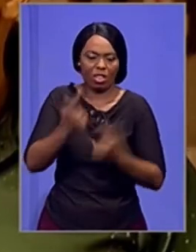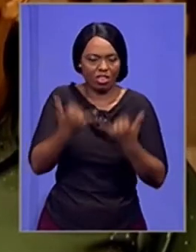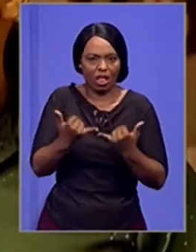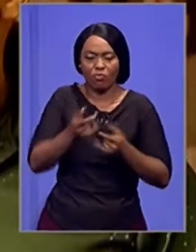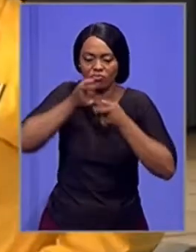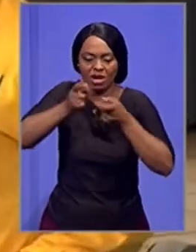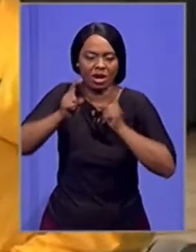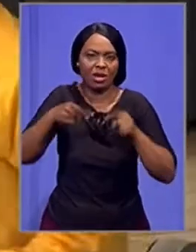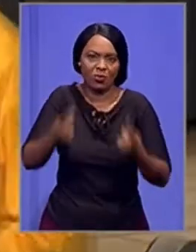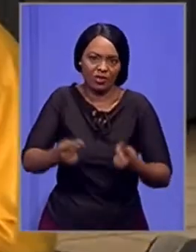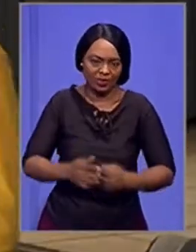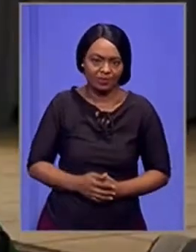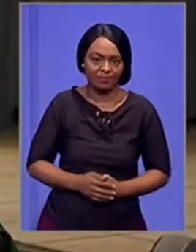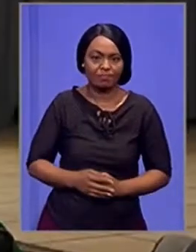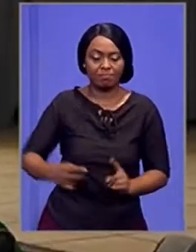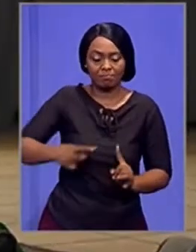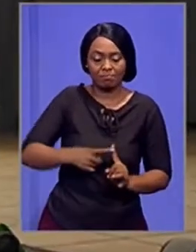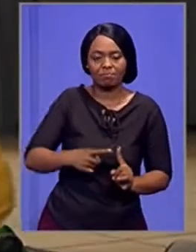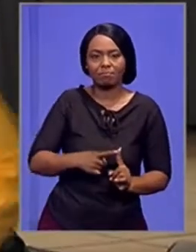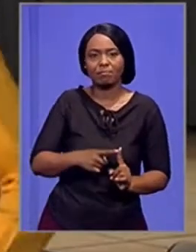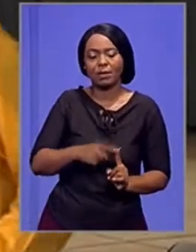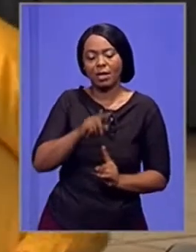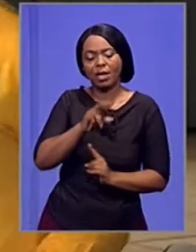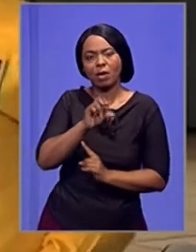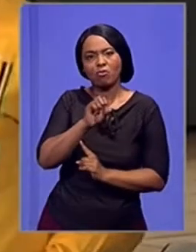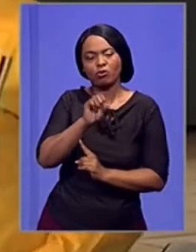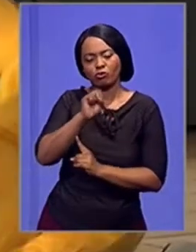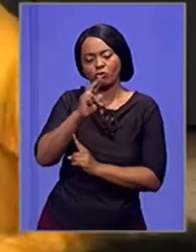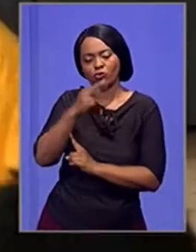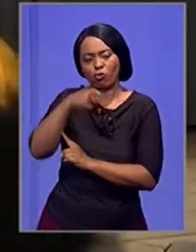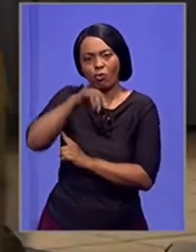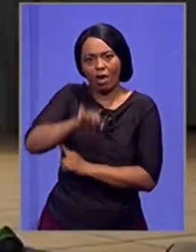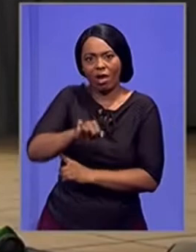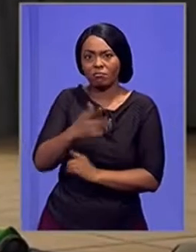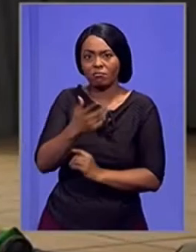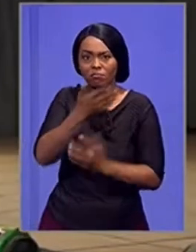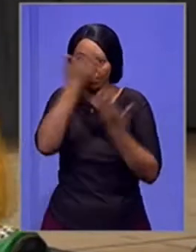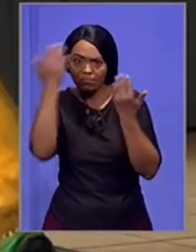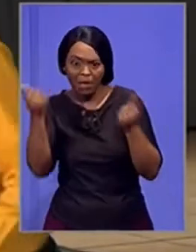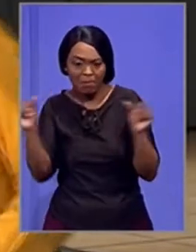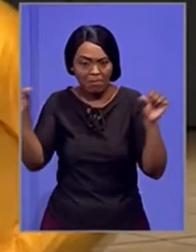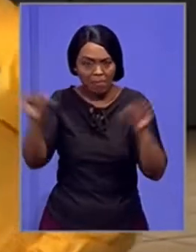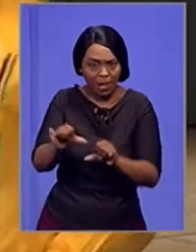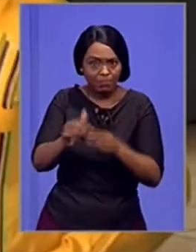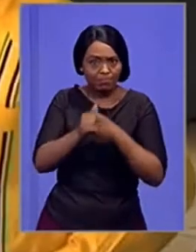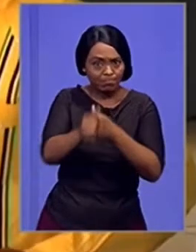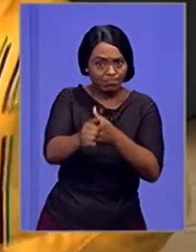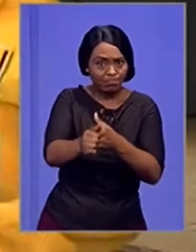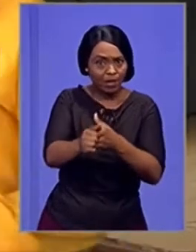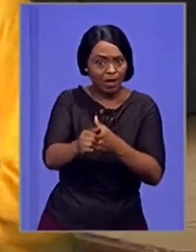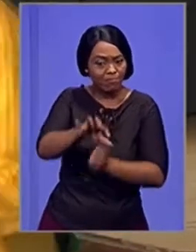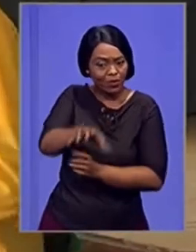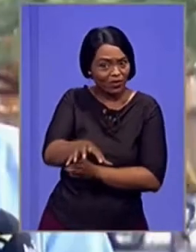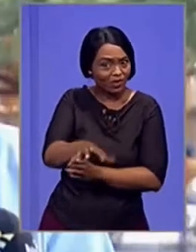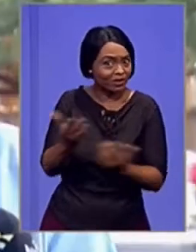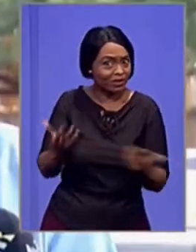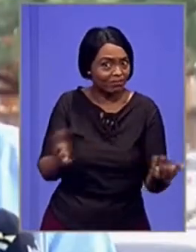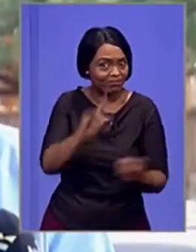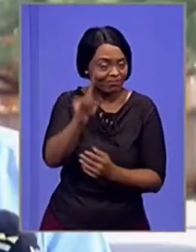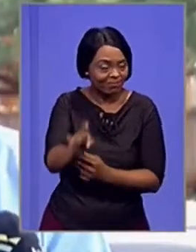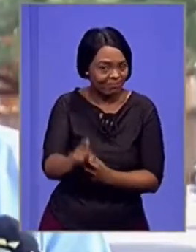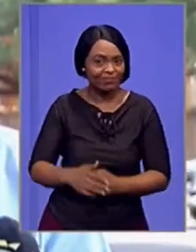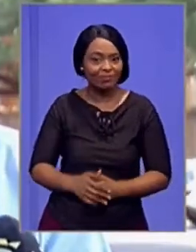kae. Mahumapelo ga a tsibogela kopo ya tshwaelo. Potso ke gore a mme o tla boela mo keteleding pele. Nono Maloyi,